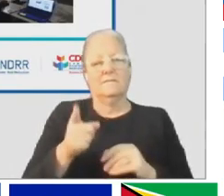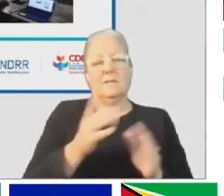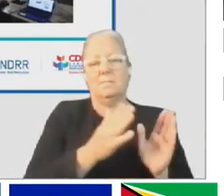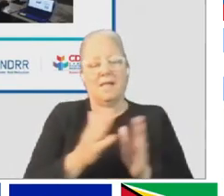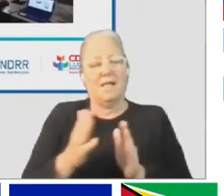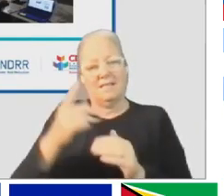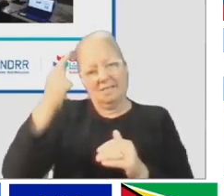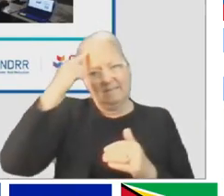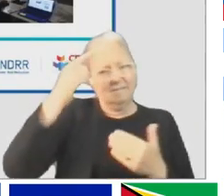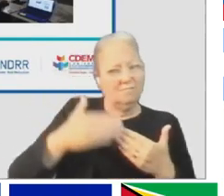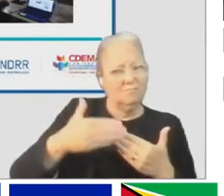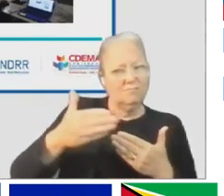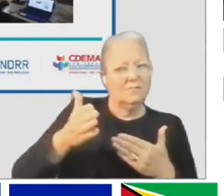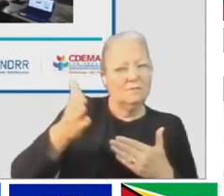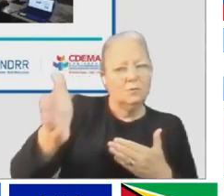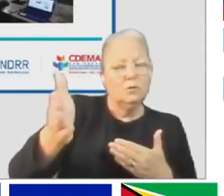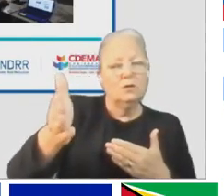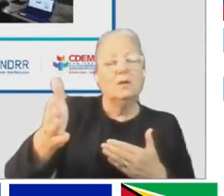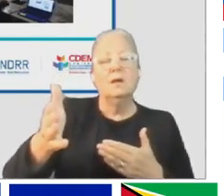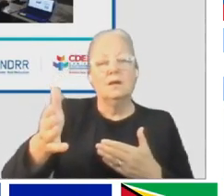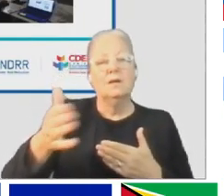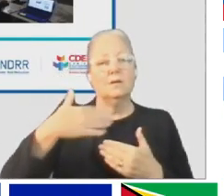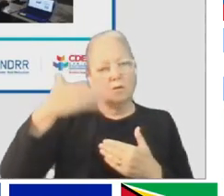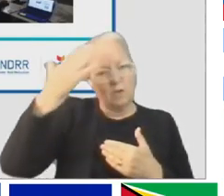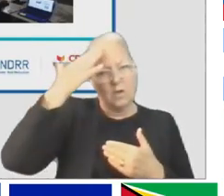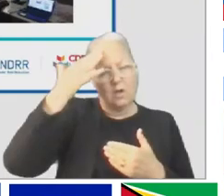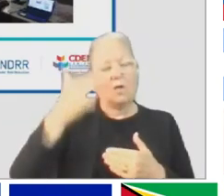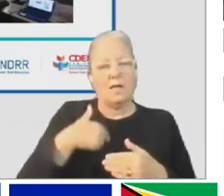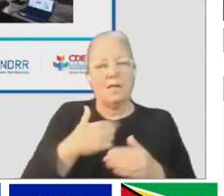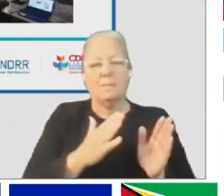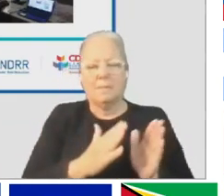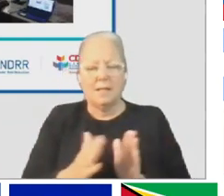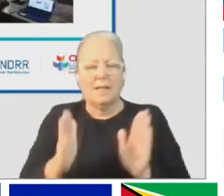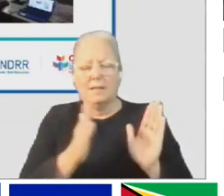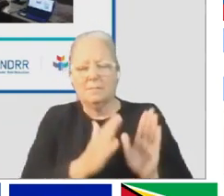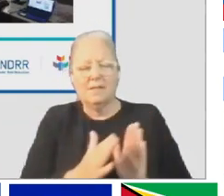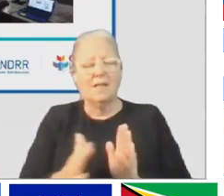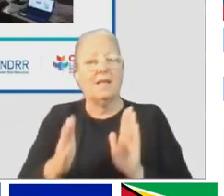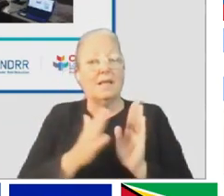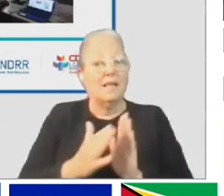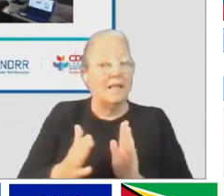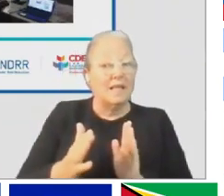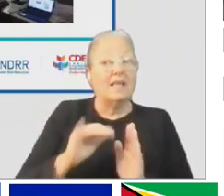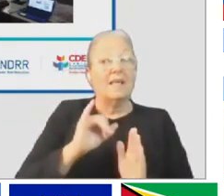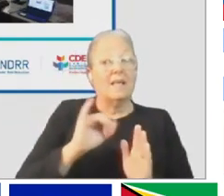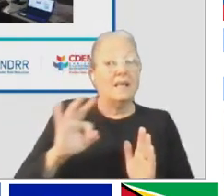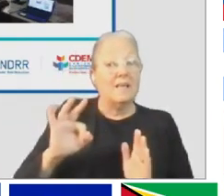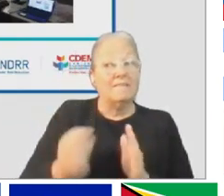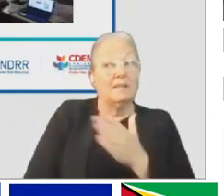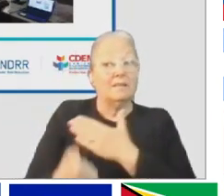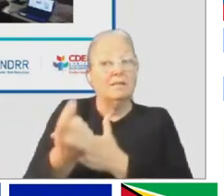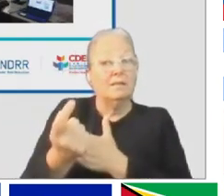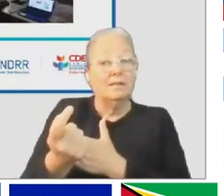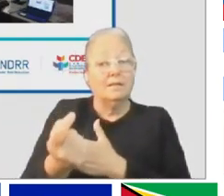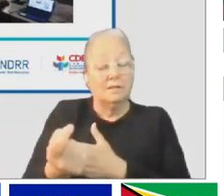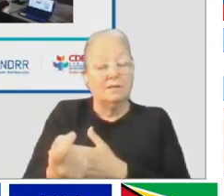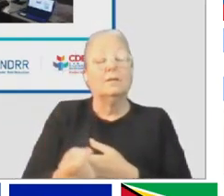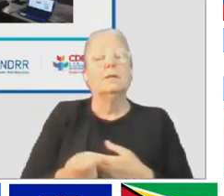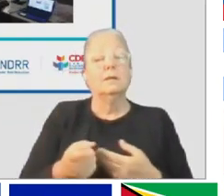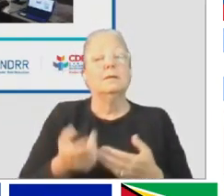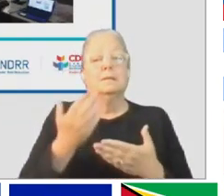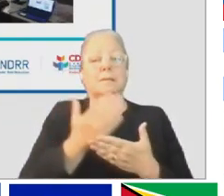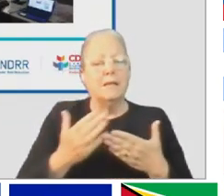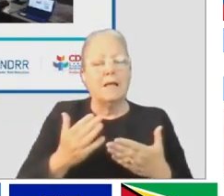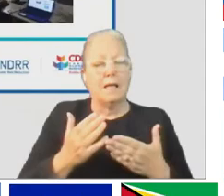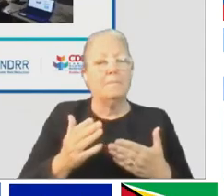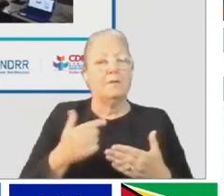would have gone through Ebola a few years ago preparing for that eventuality if it came here. So there was already some semblance of plans there for the Ministry